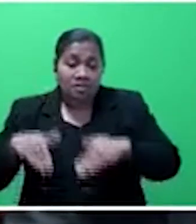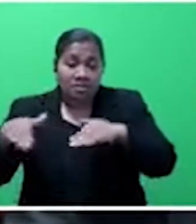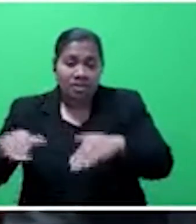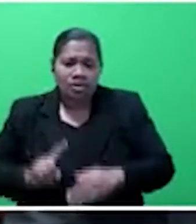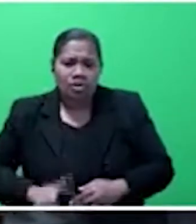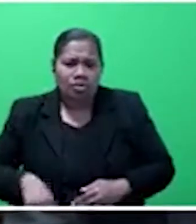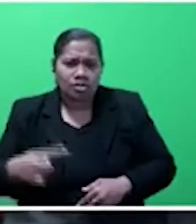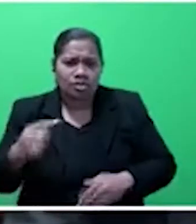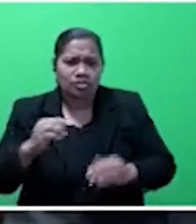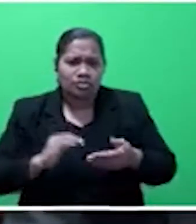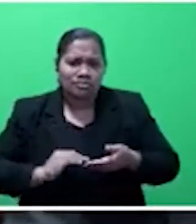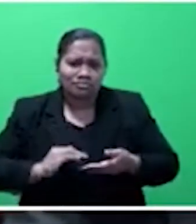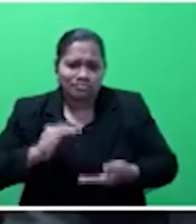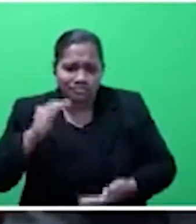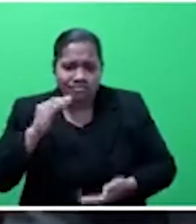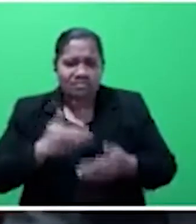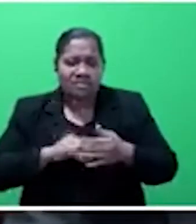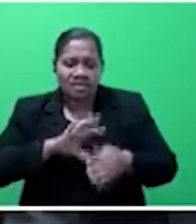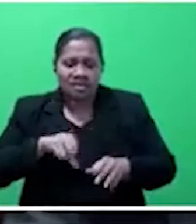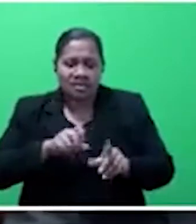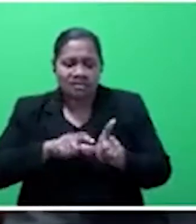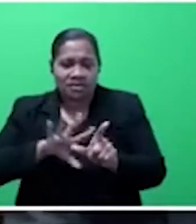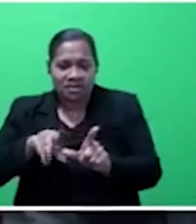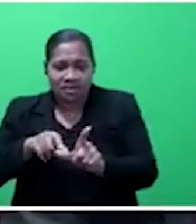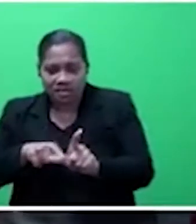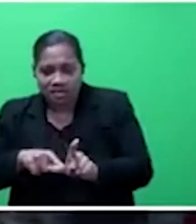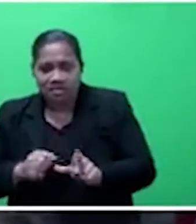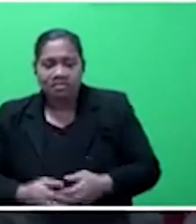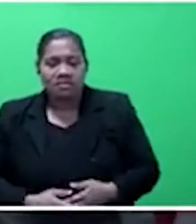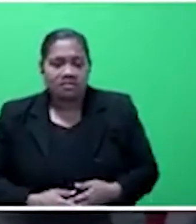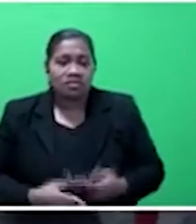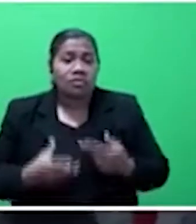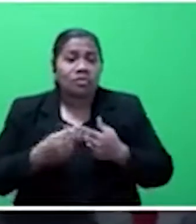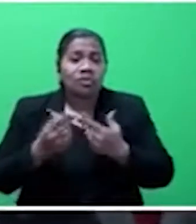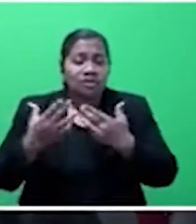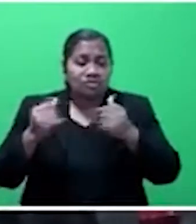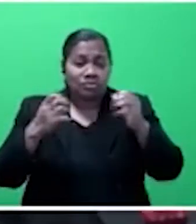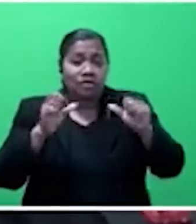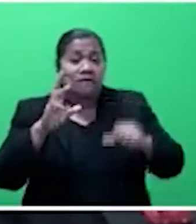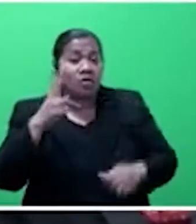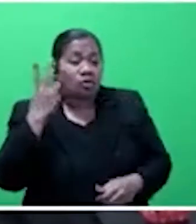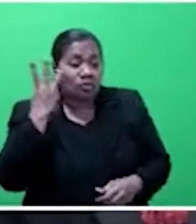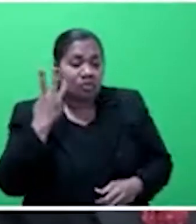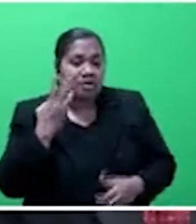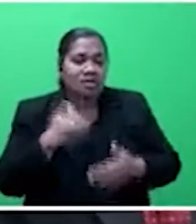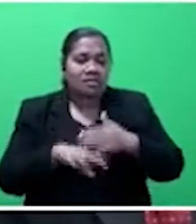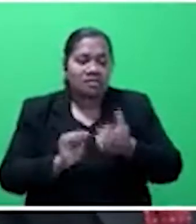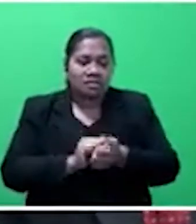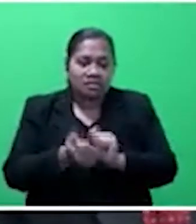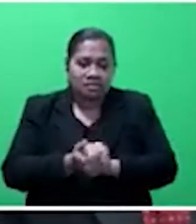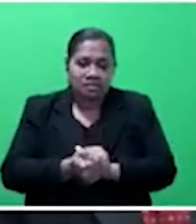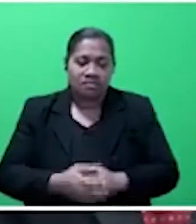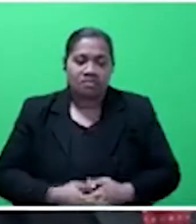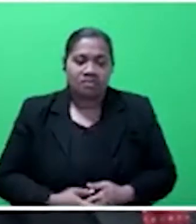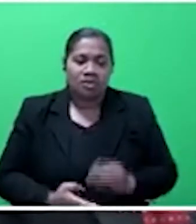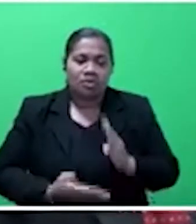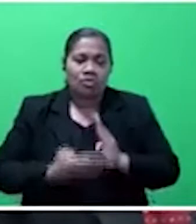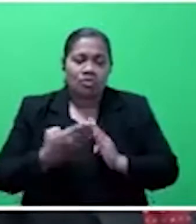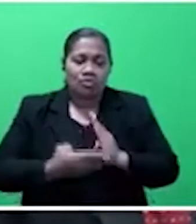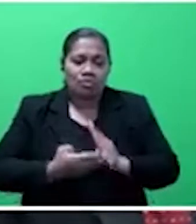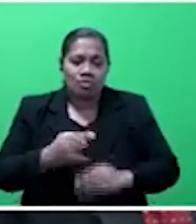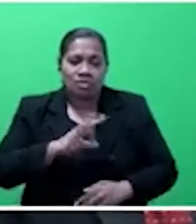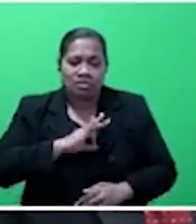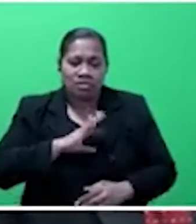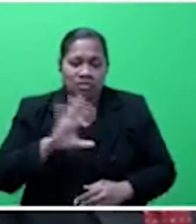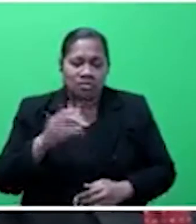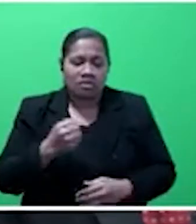yearly basis, with notable achievement for women in sports being the bronze medal won by the Fijian Sevens at the